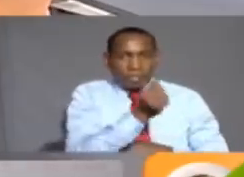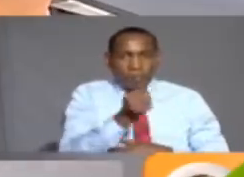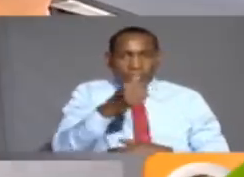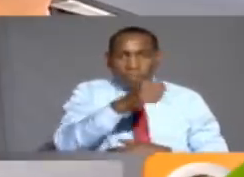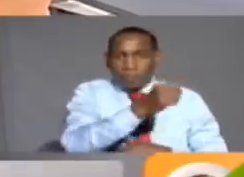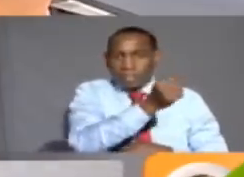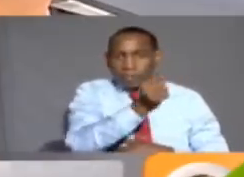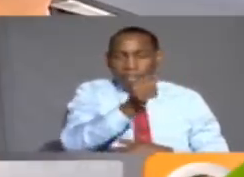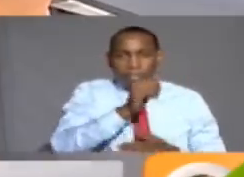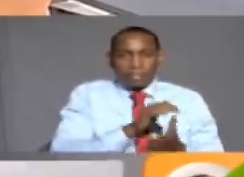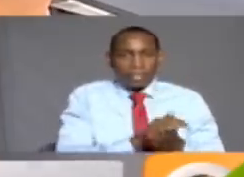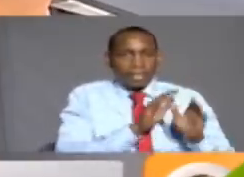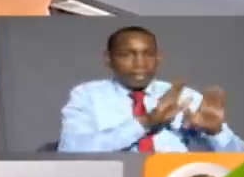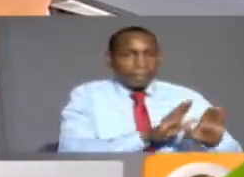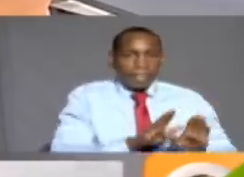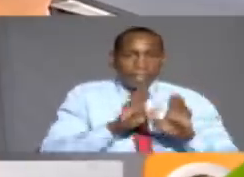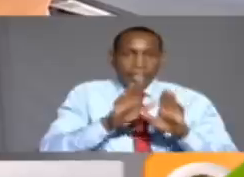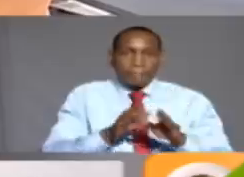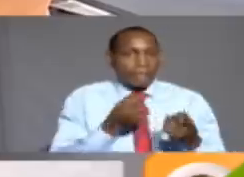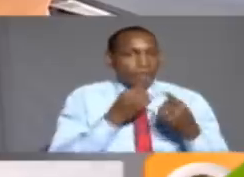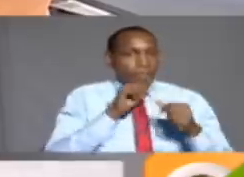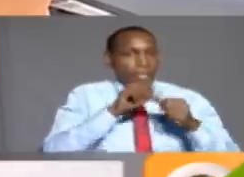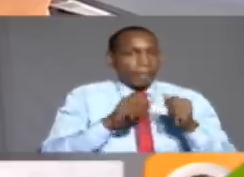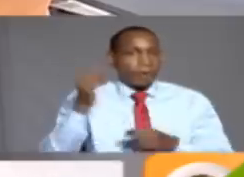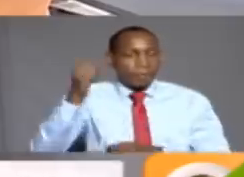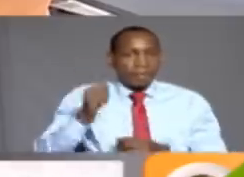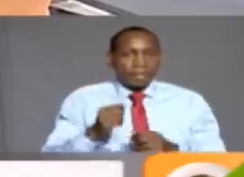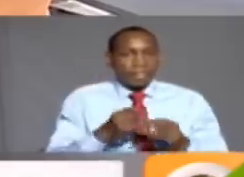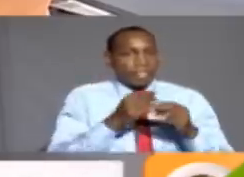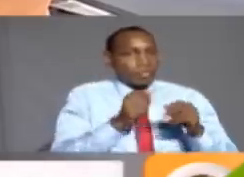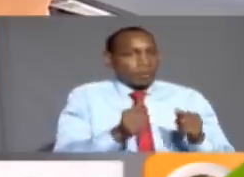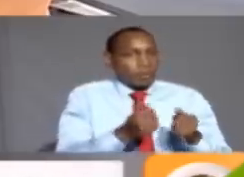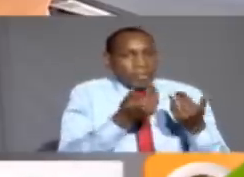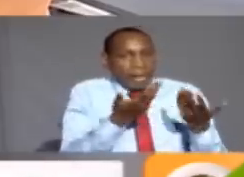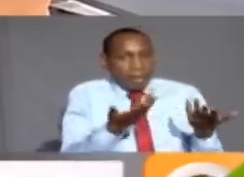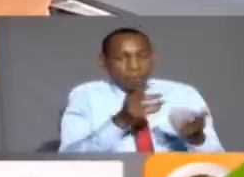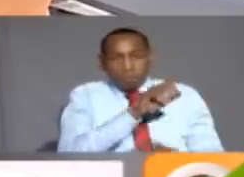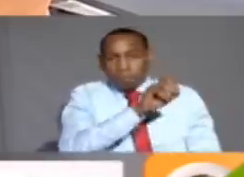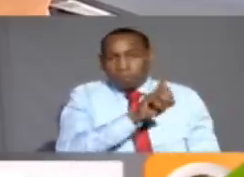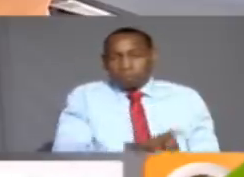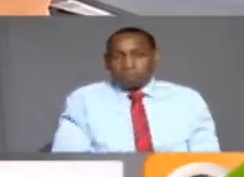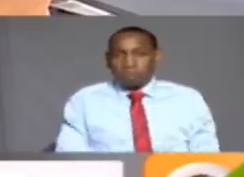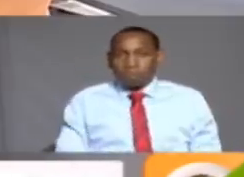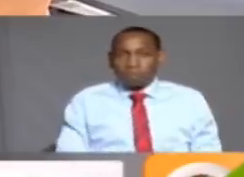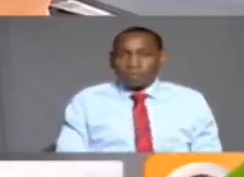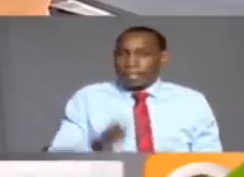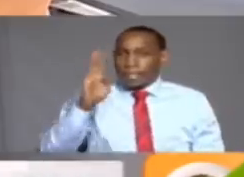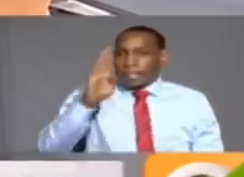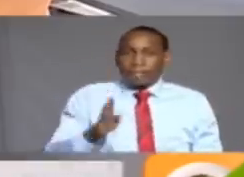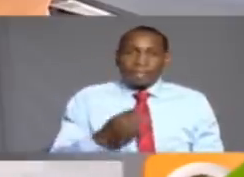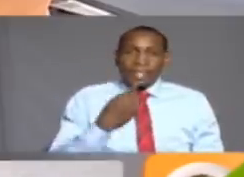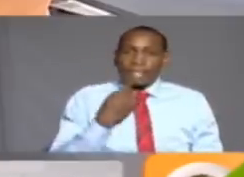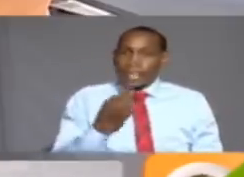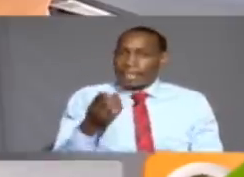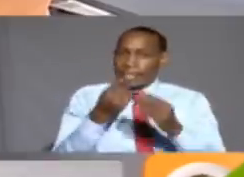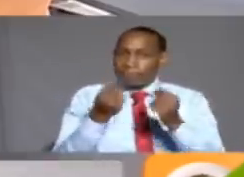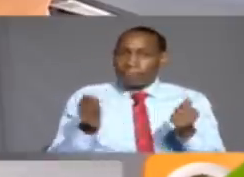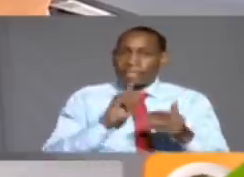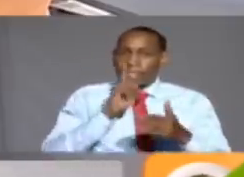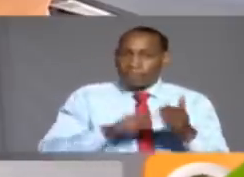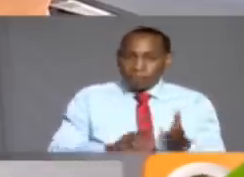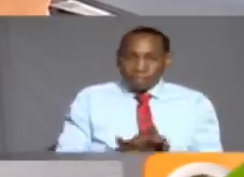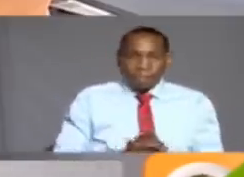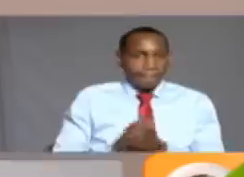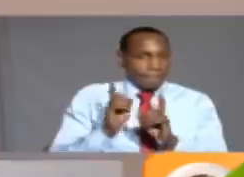says, and campaigning and talking about politics, how is that a solution? I never said it is a solution. I said it's first